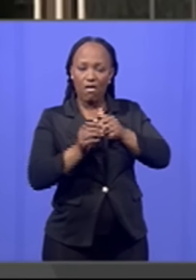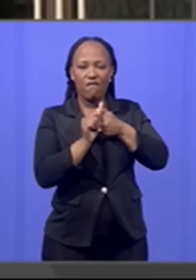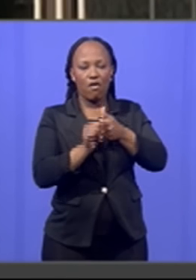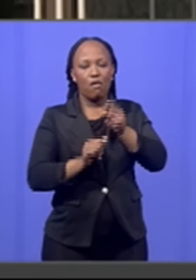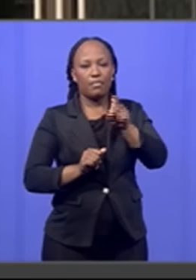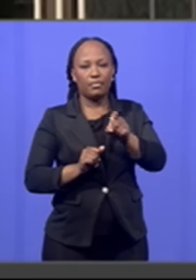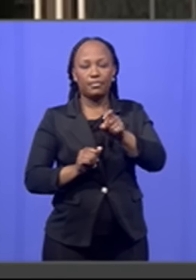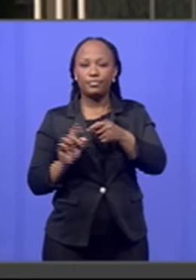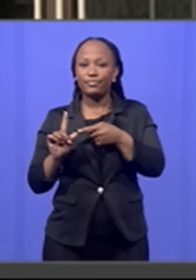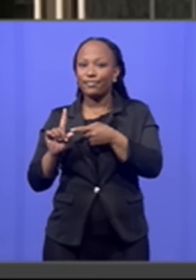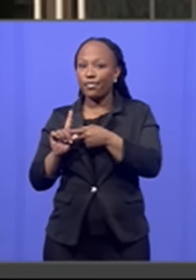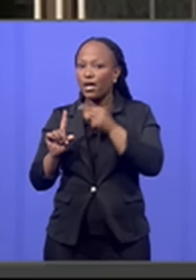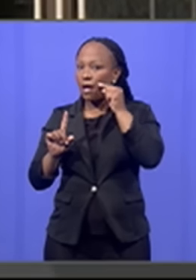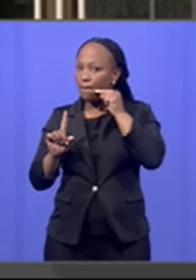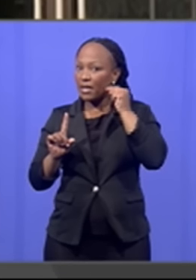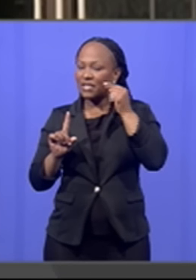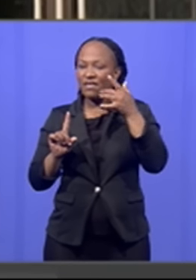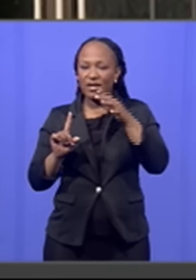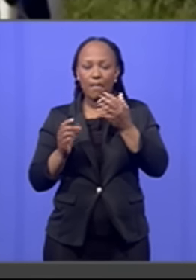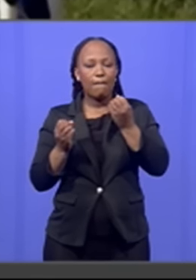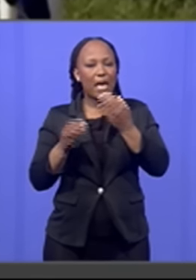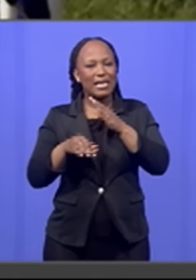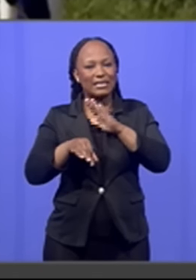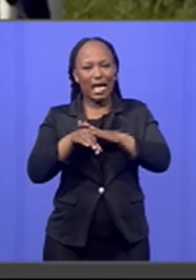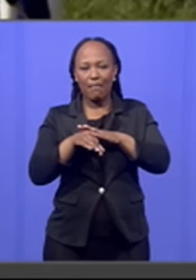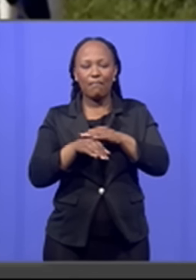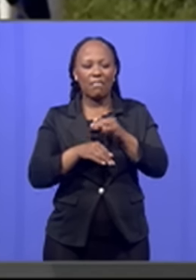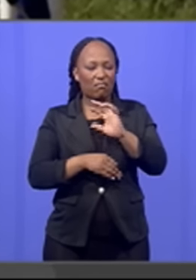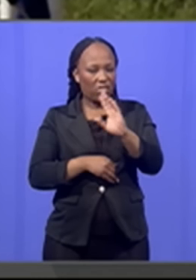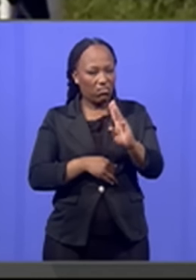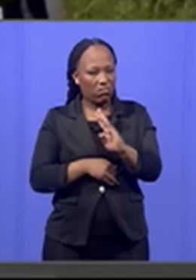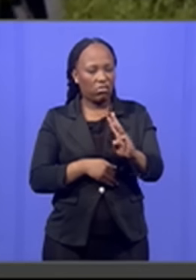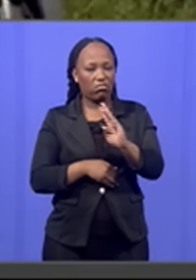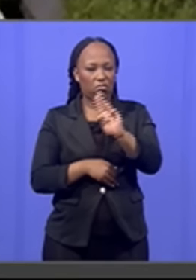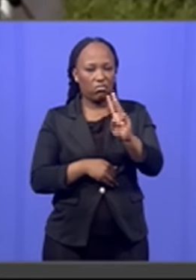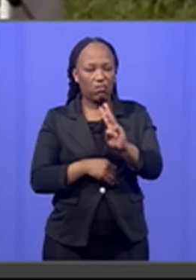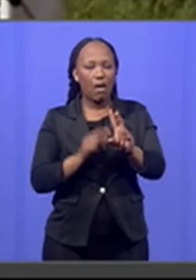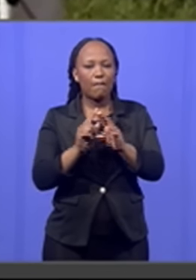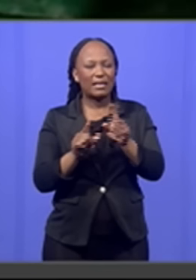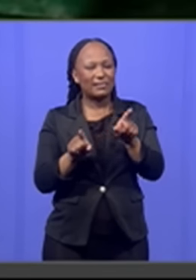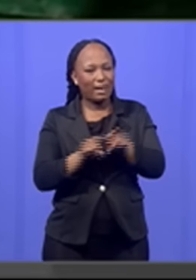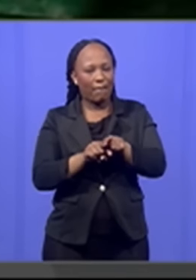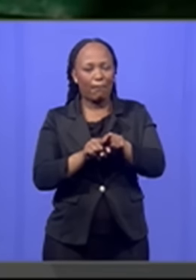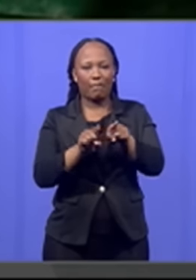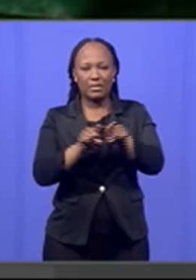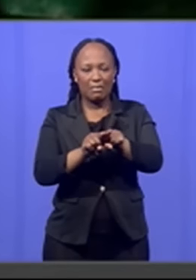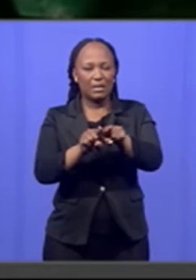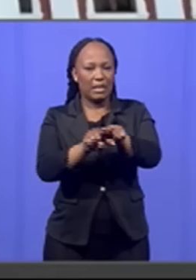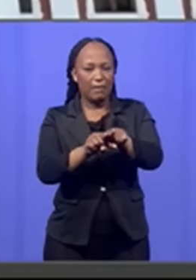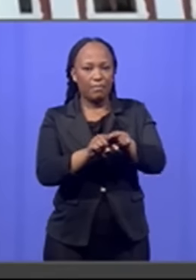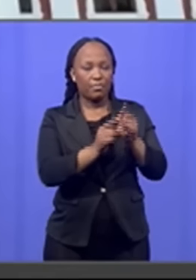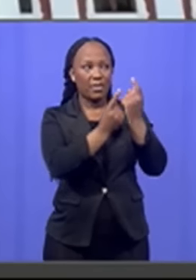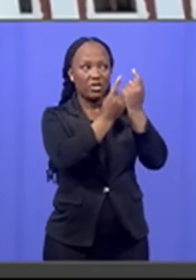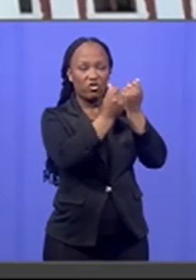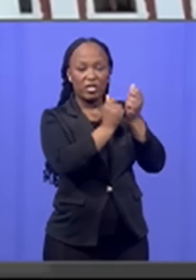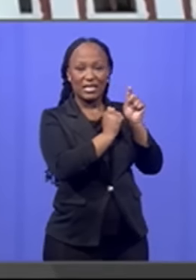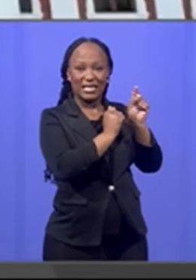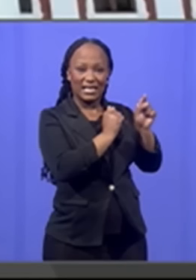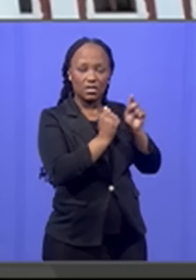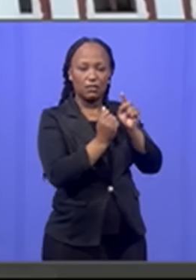ka mathata a ntseng a etsahala ka ho ipheta. The challenges now reflected in Treasury's interventions, they